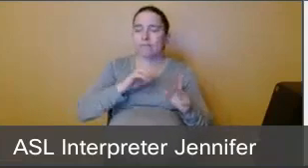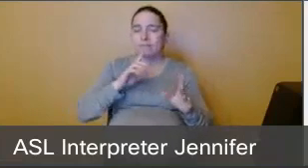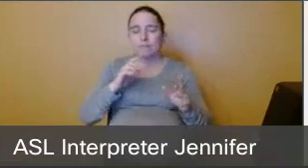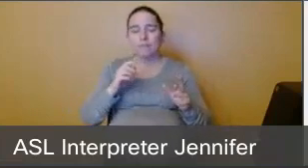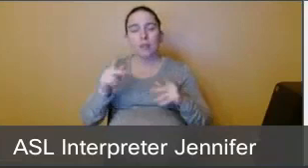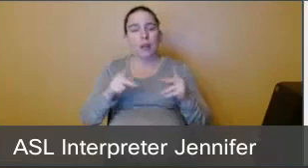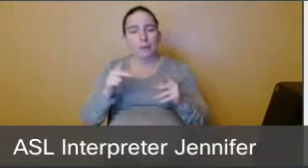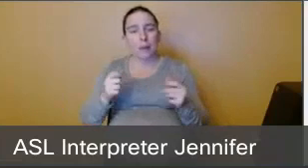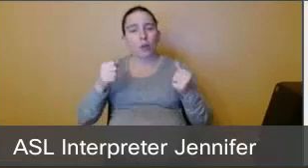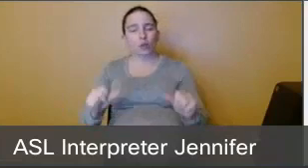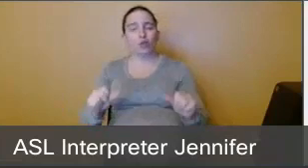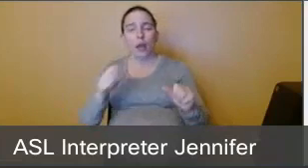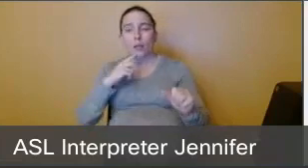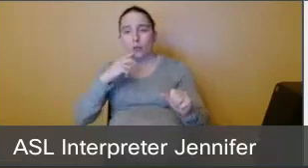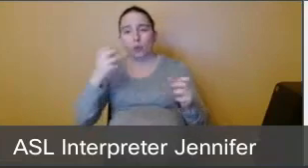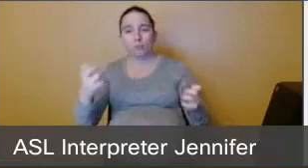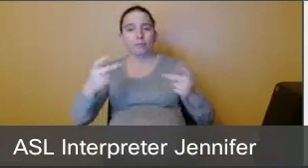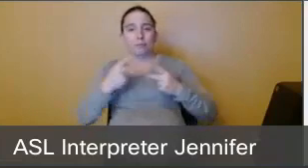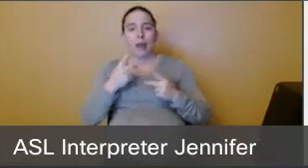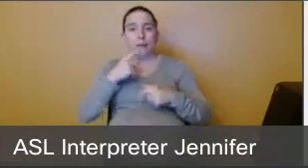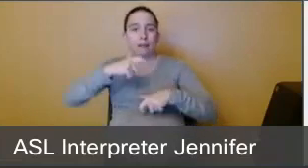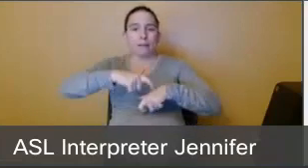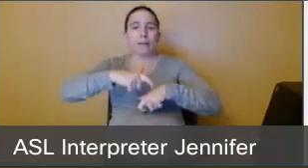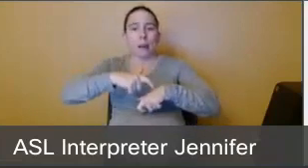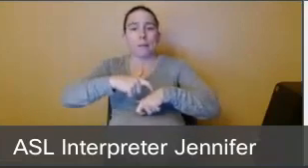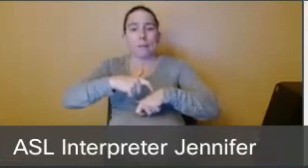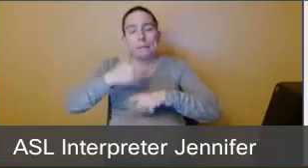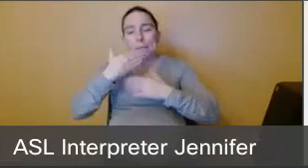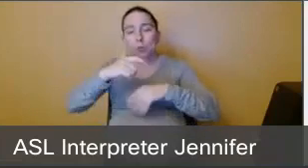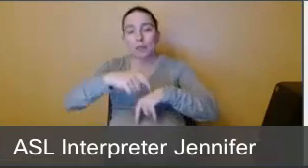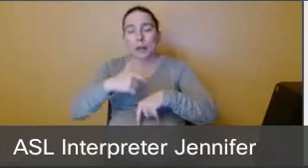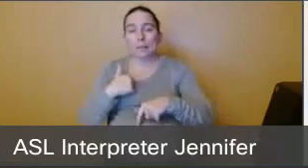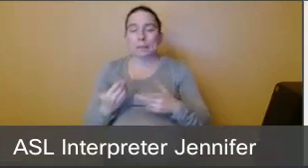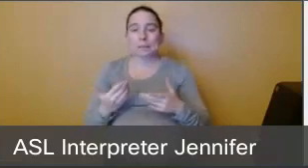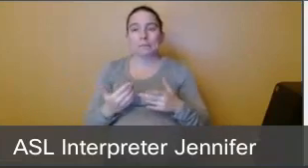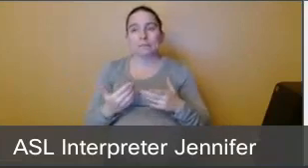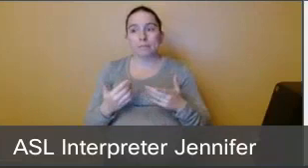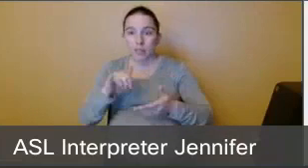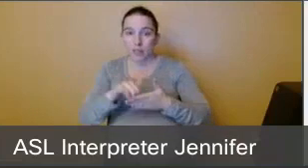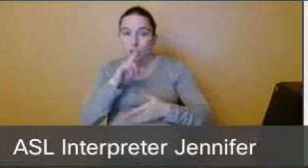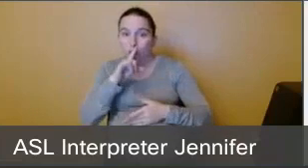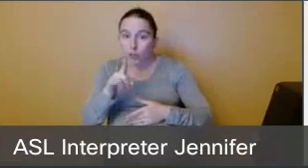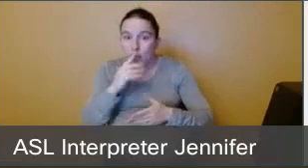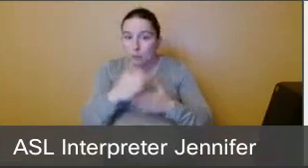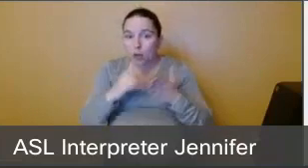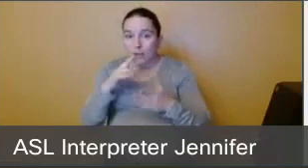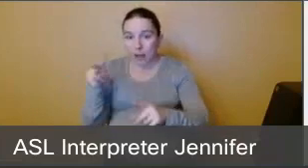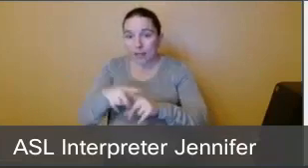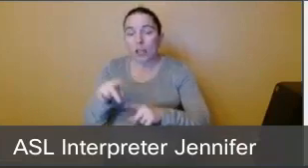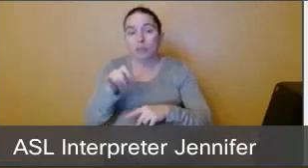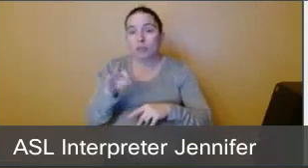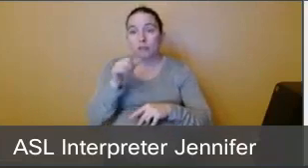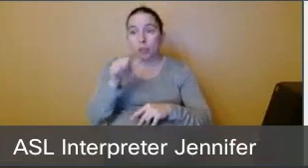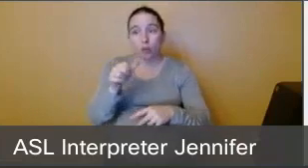measure to return that in a timely manner, because I will be honest, I mean, that's in essence the application, right? If we don't get that